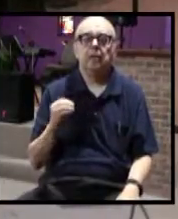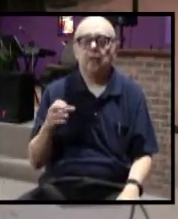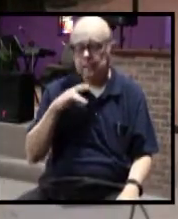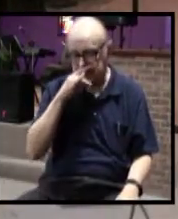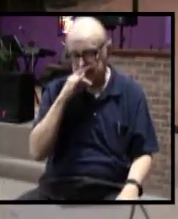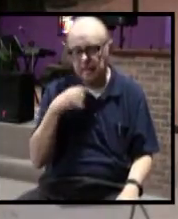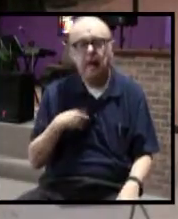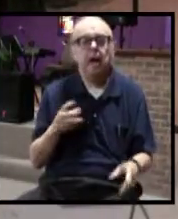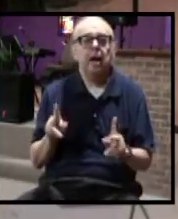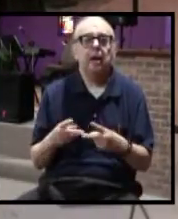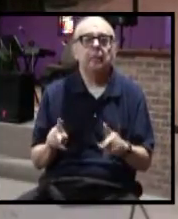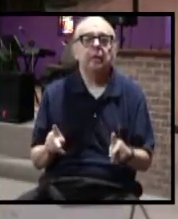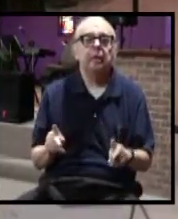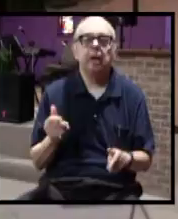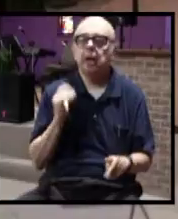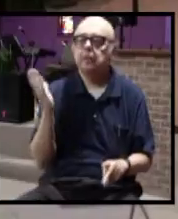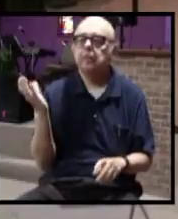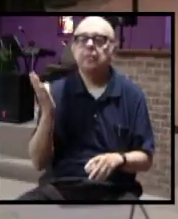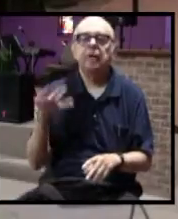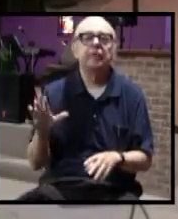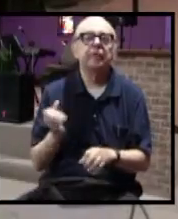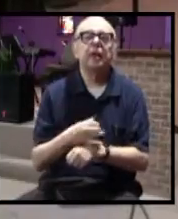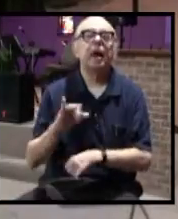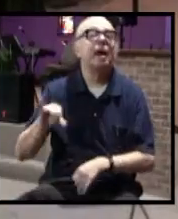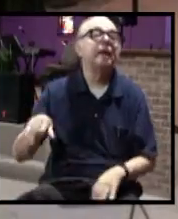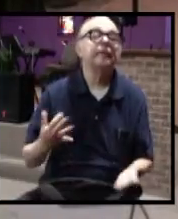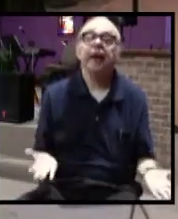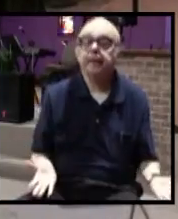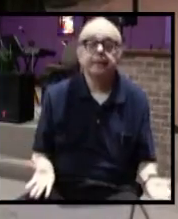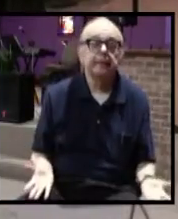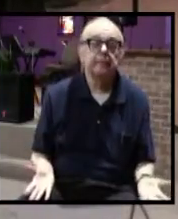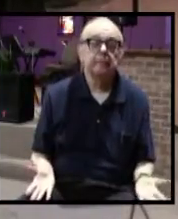and all of the cool kids had parties and you never got invited.